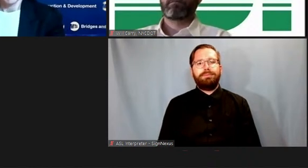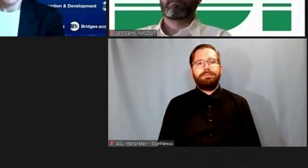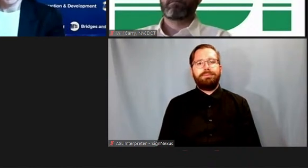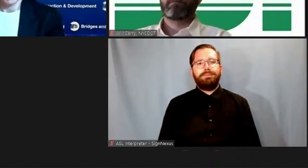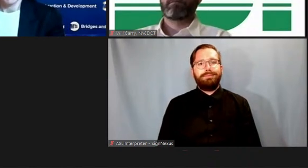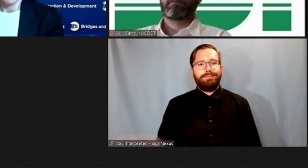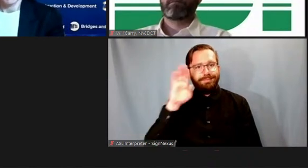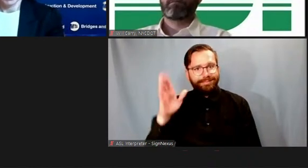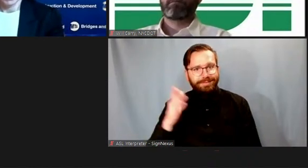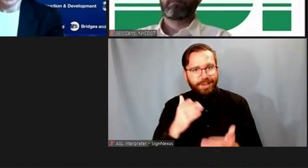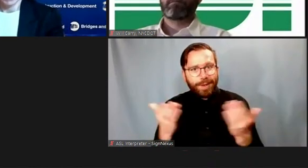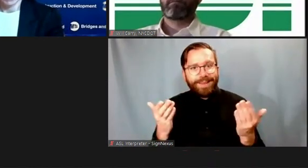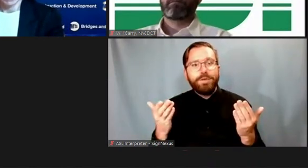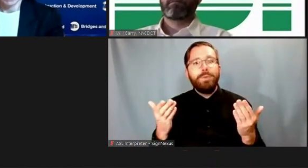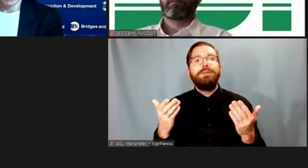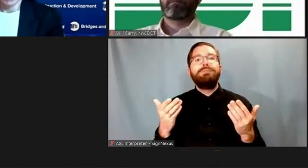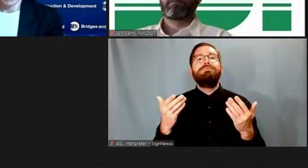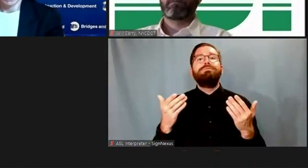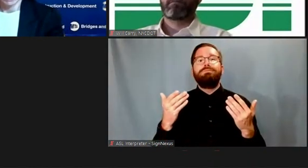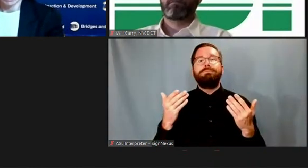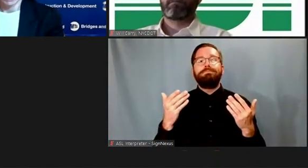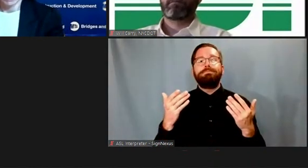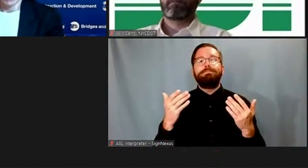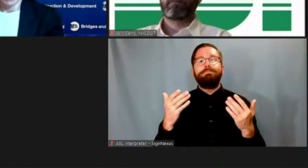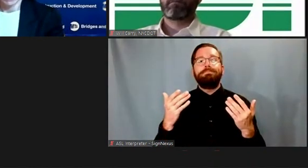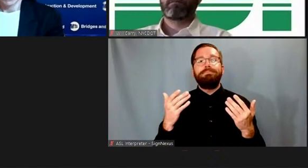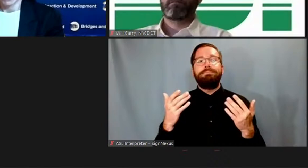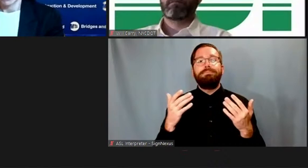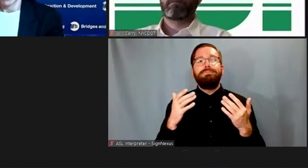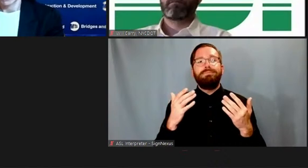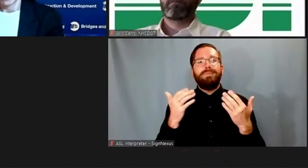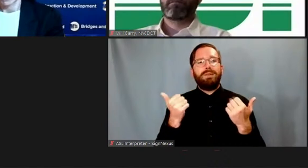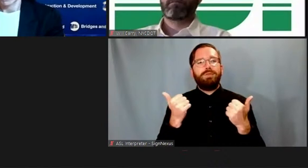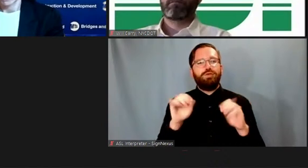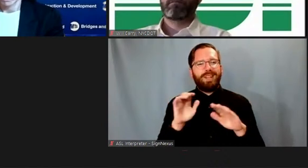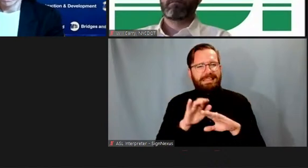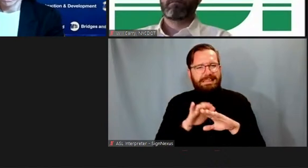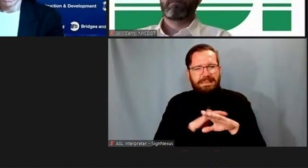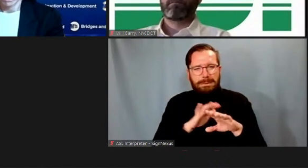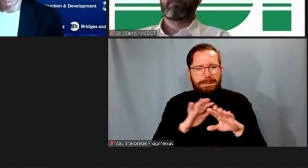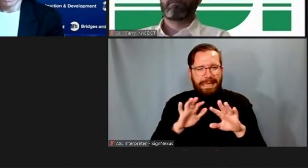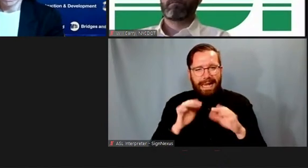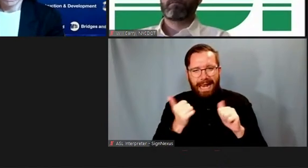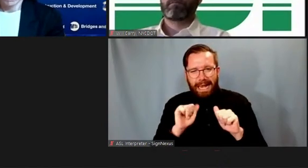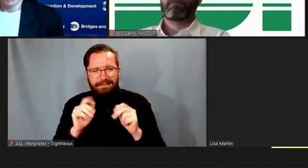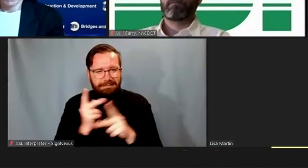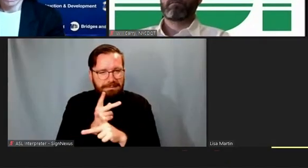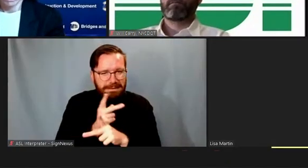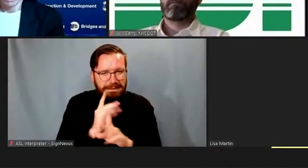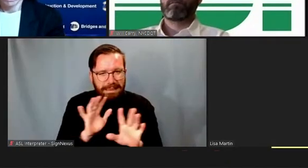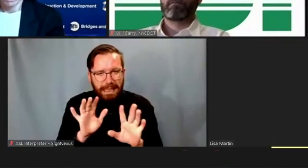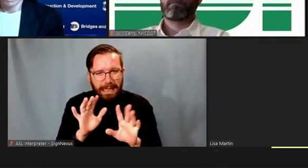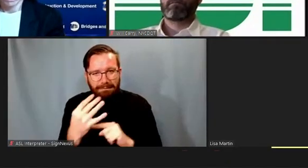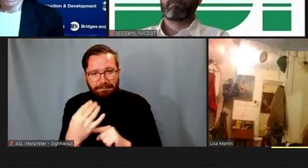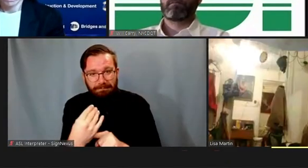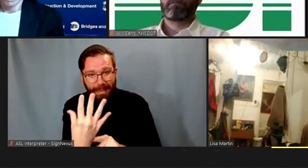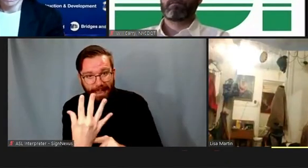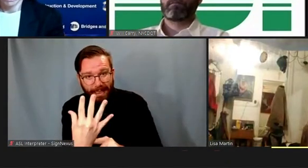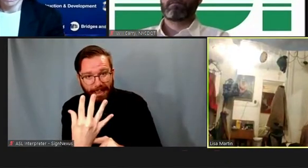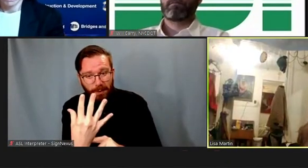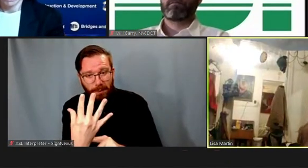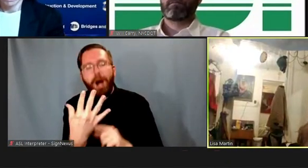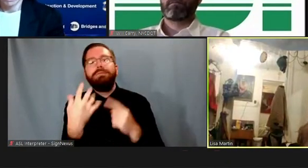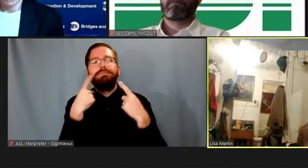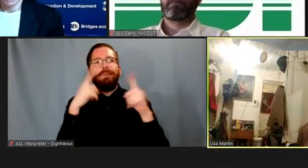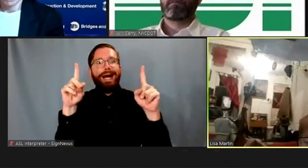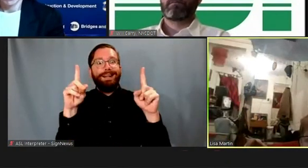i got this uh a little slow with this oh no my video start the video okay